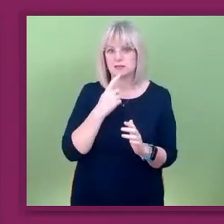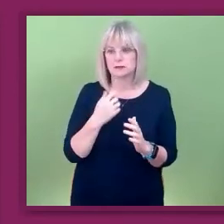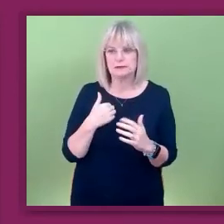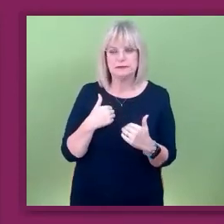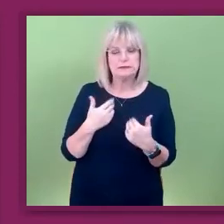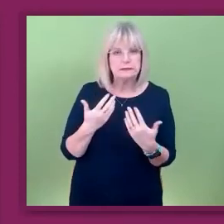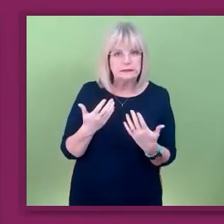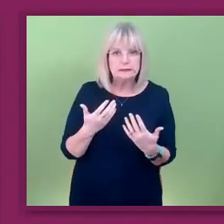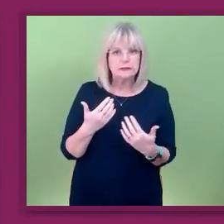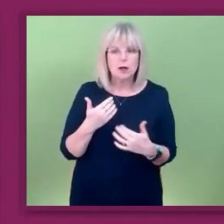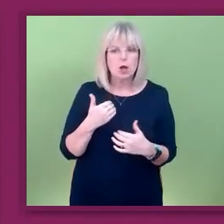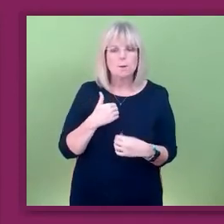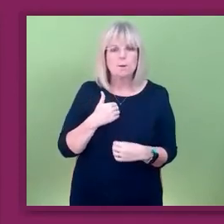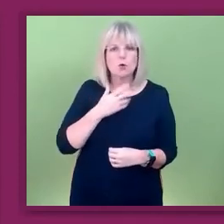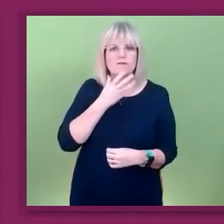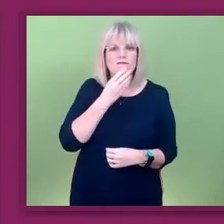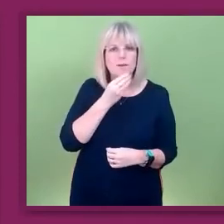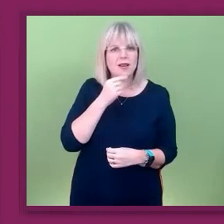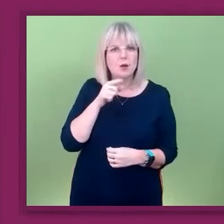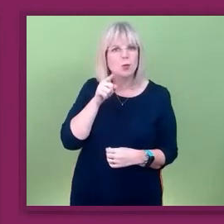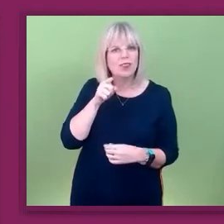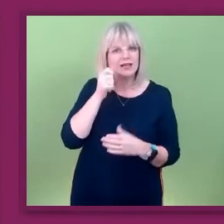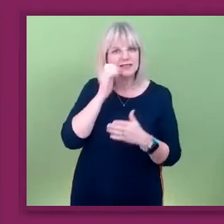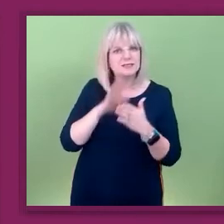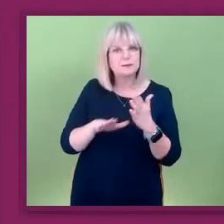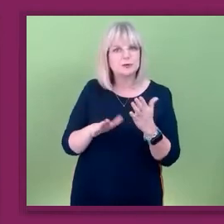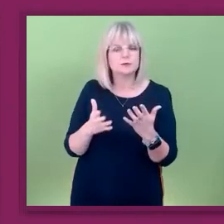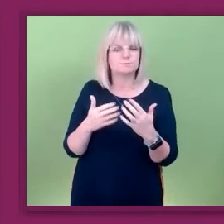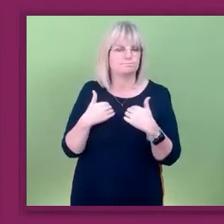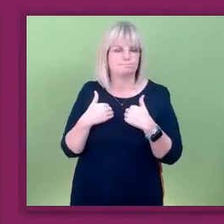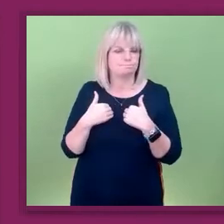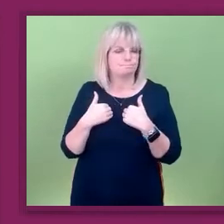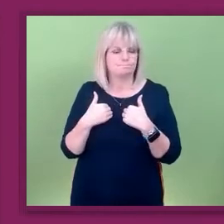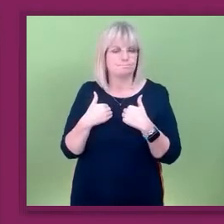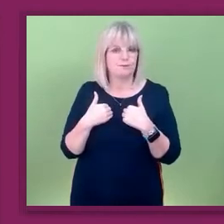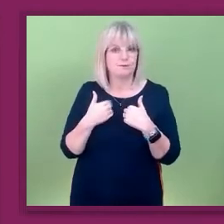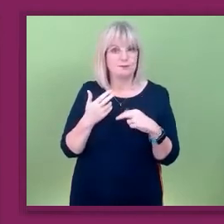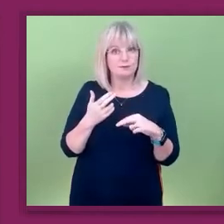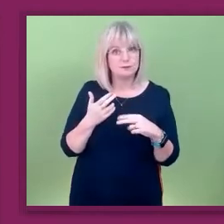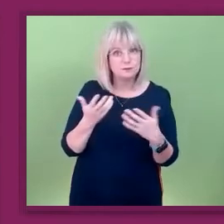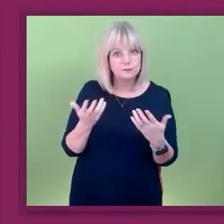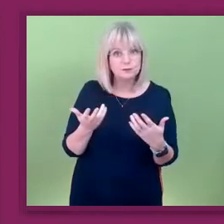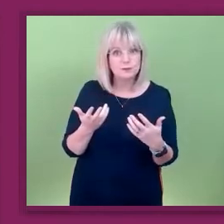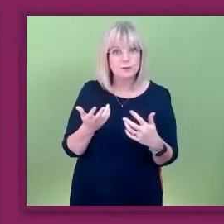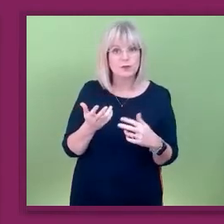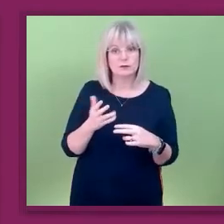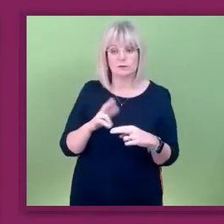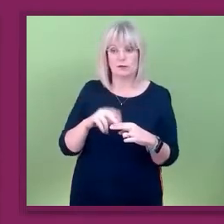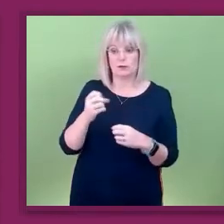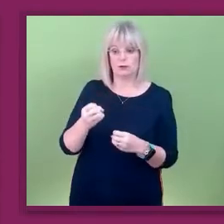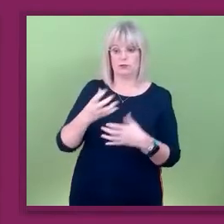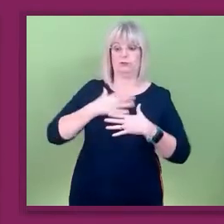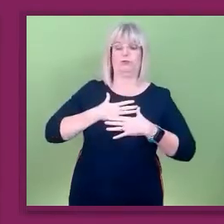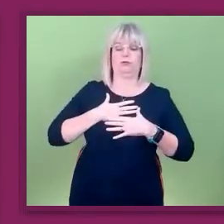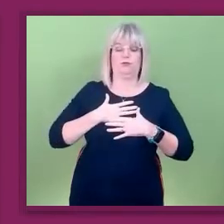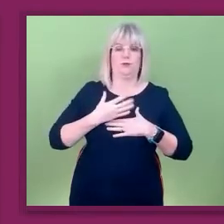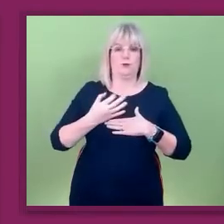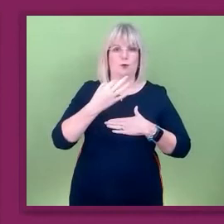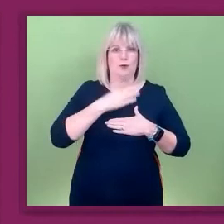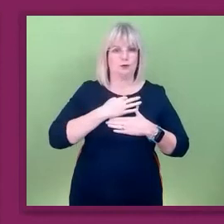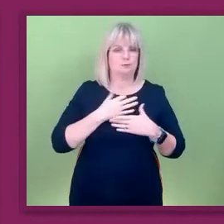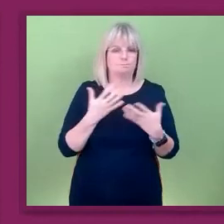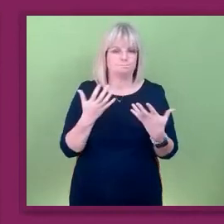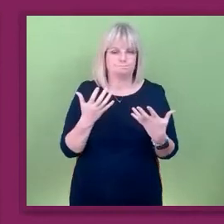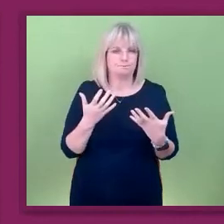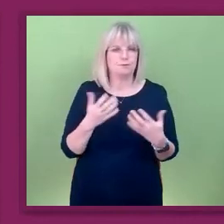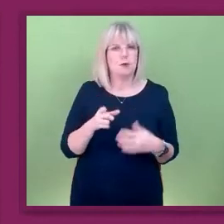that experience or what you've just mentioned, but if there is, because obviously you've just thrown it on me. I mean, my experience generally, or